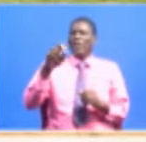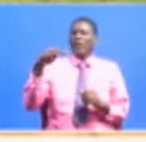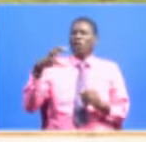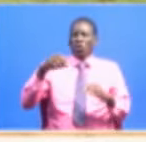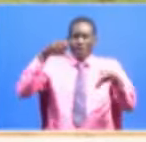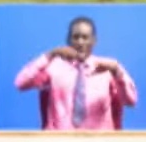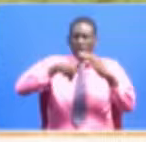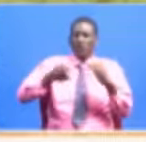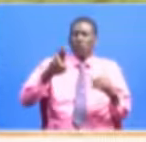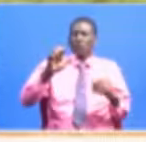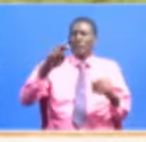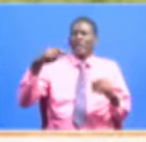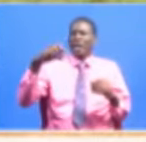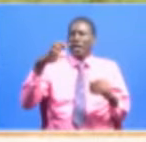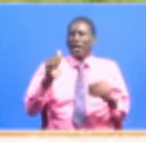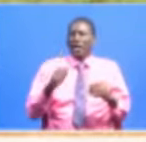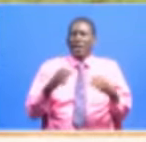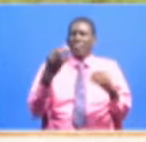34th minute.